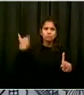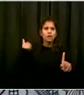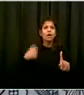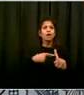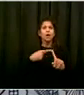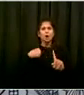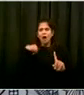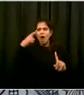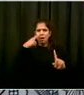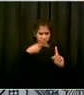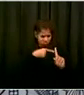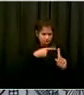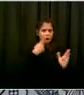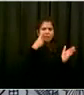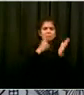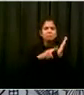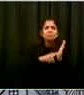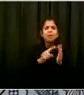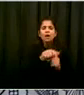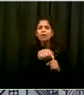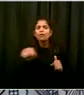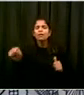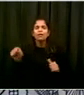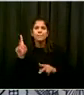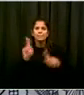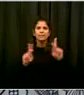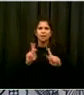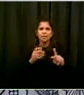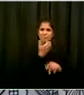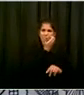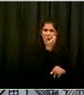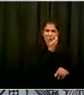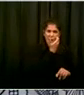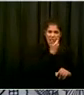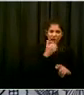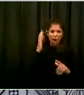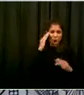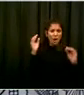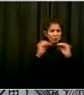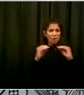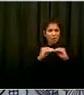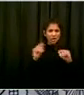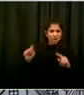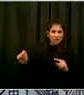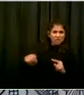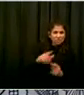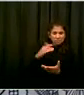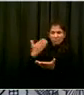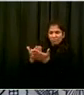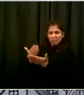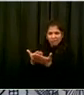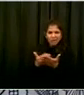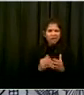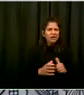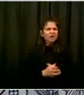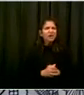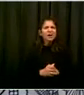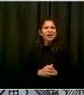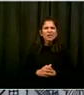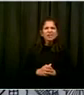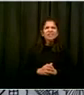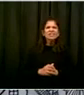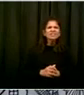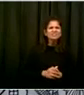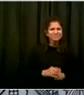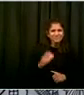as in any other assault. And certainly going forward, if anyone's assaulted, the perpetrators will be held accountable.